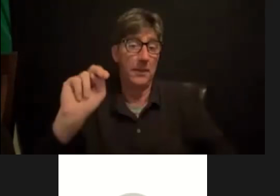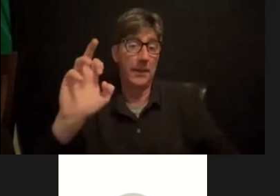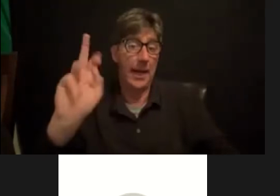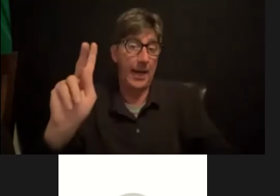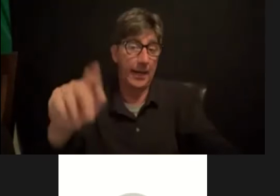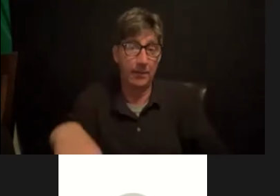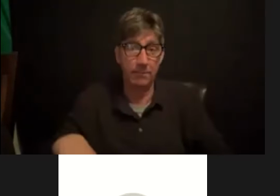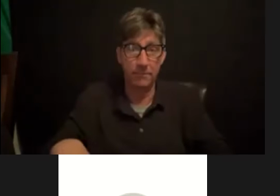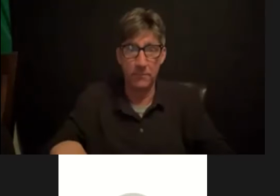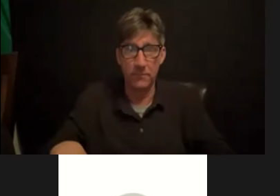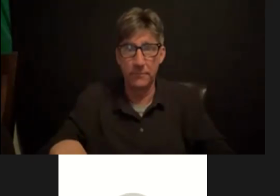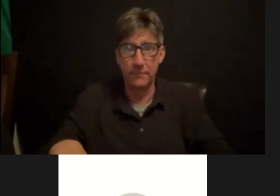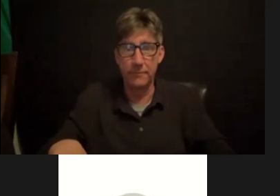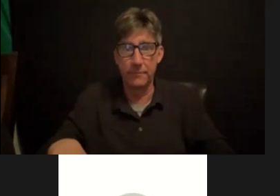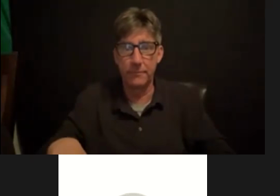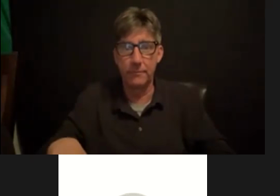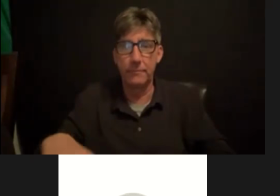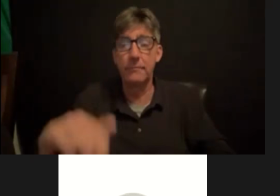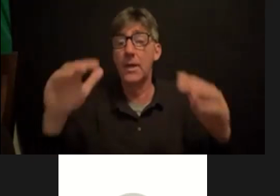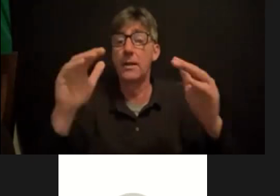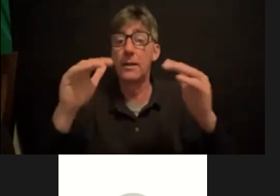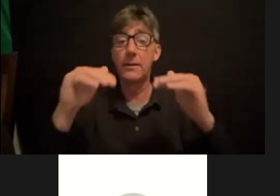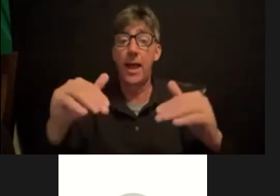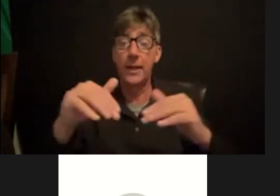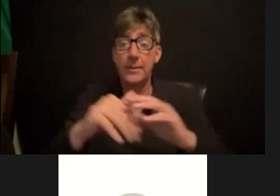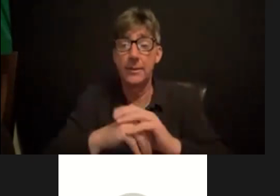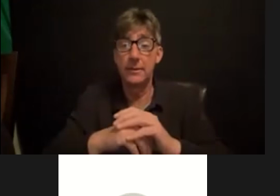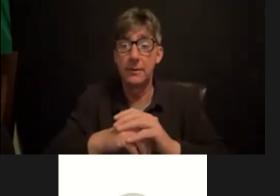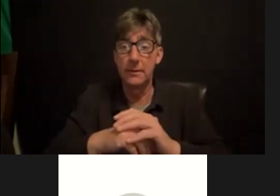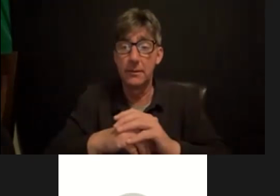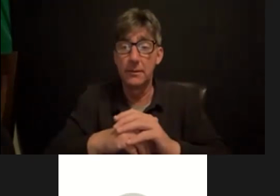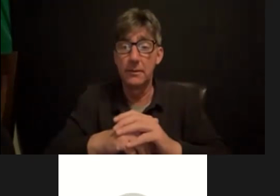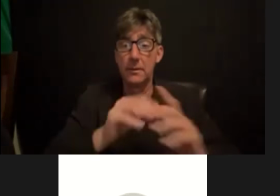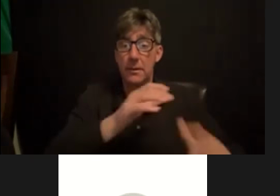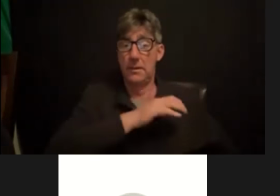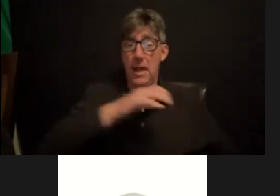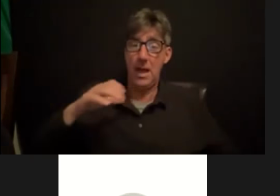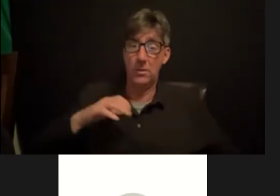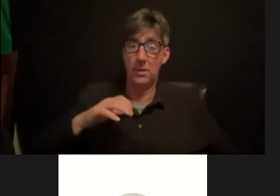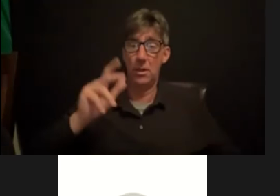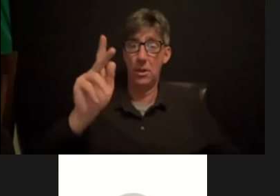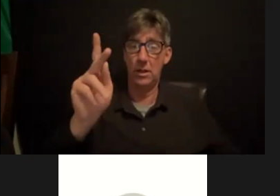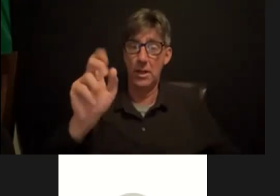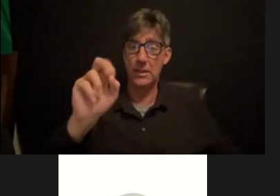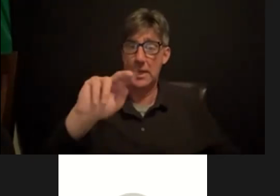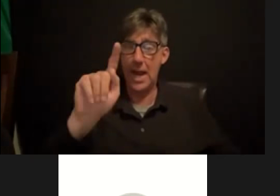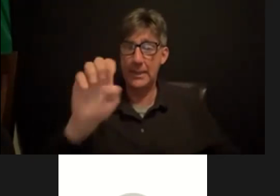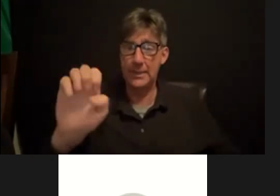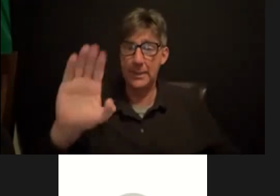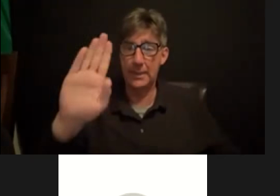Thank you, Rob. Next, I'm going to ask to unmute Councillor Kenzie Bock. Councillor.